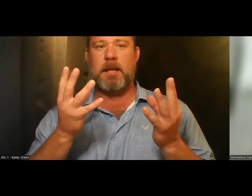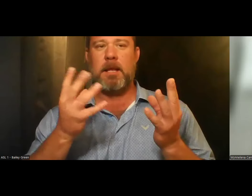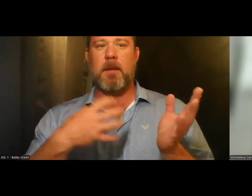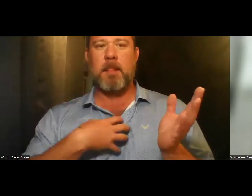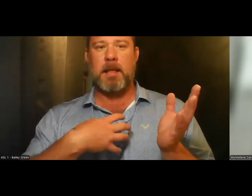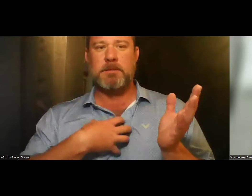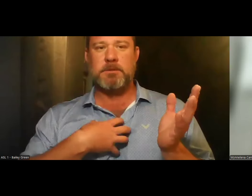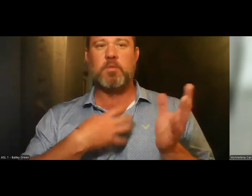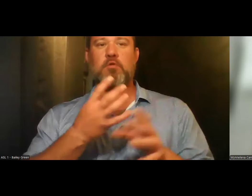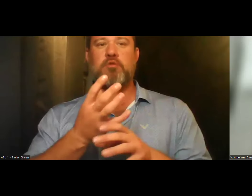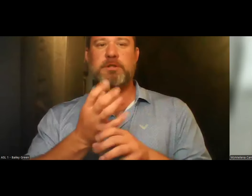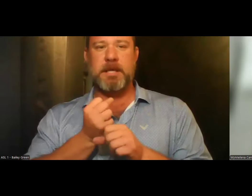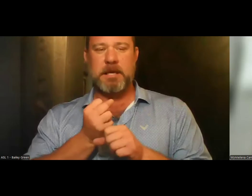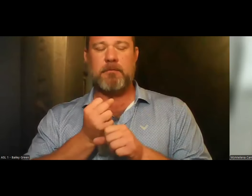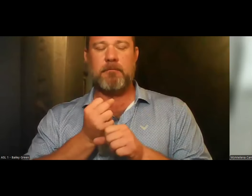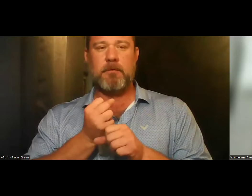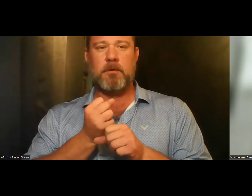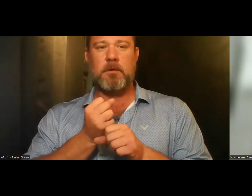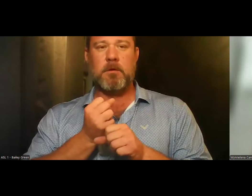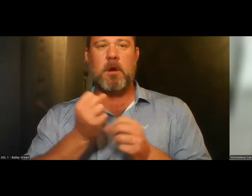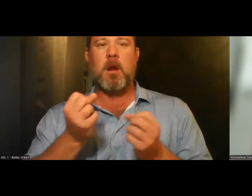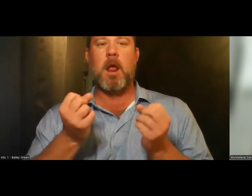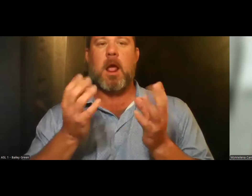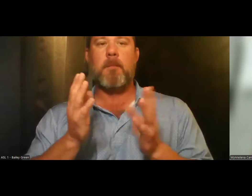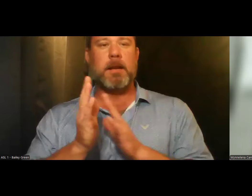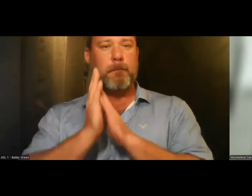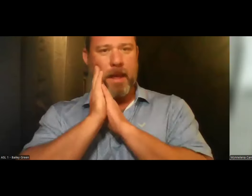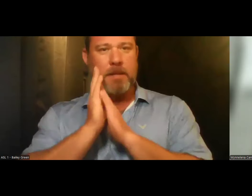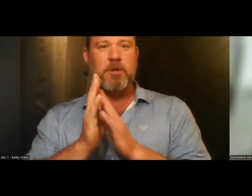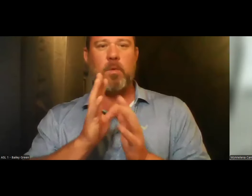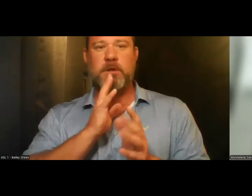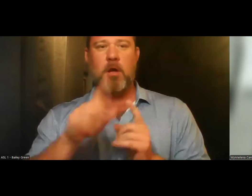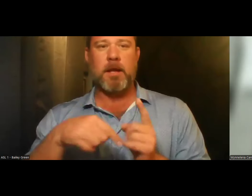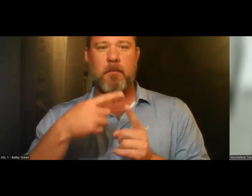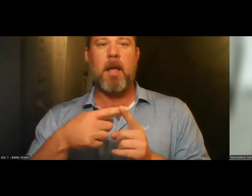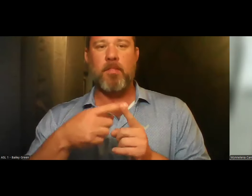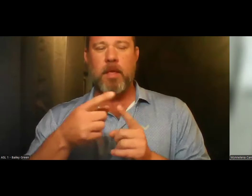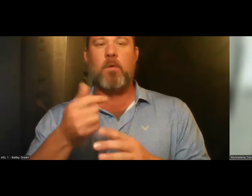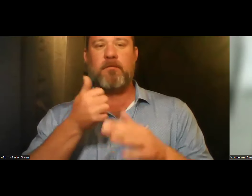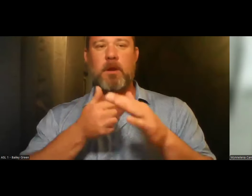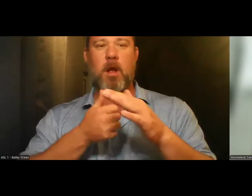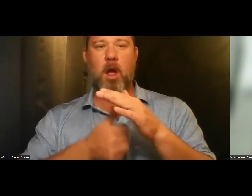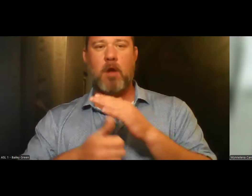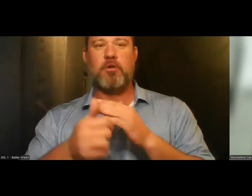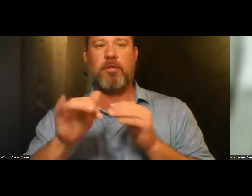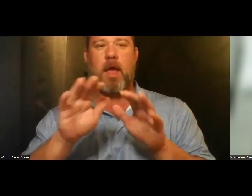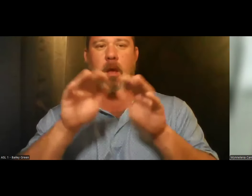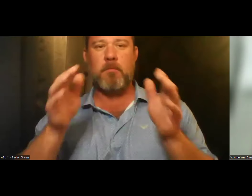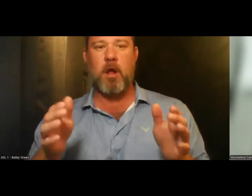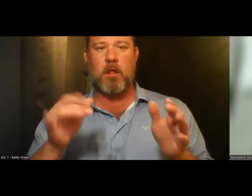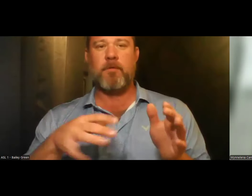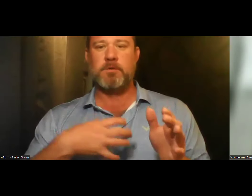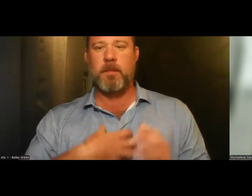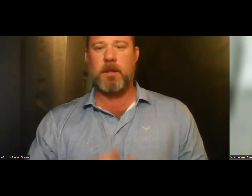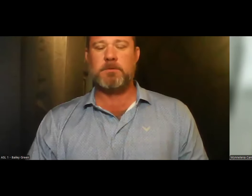were received, and how many beds are we talking about that would have been under the kind of umbrella of those